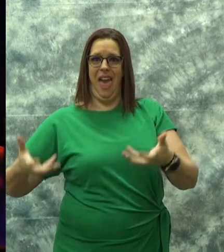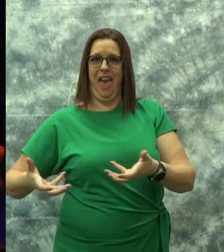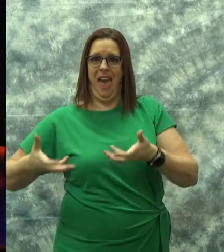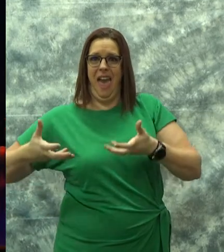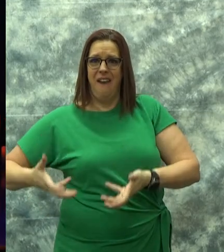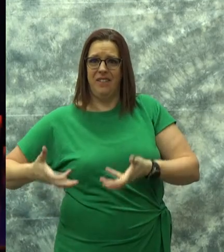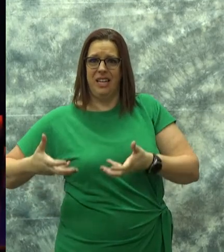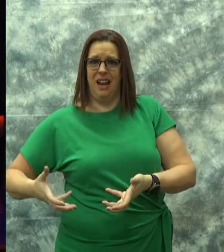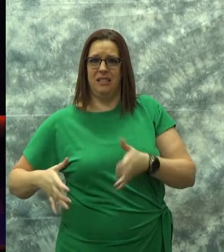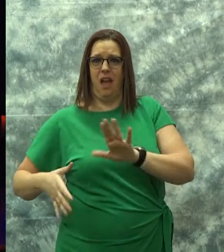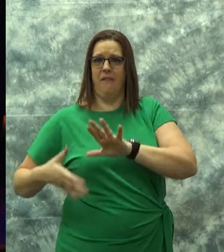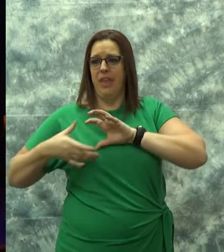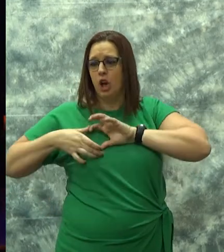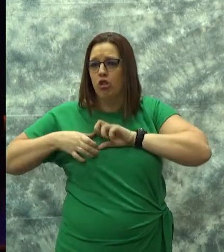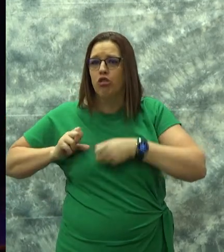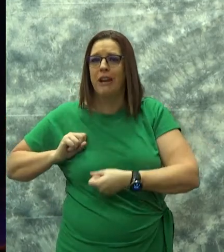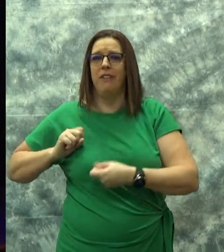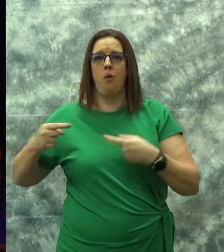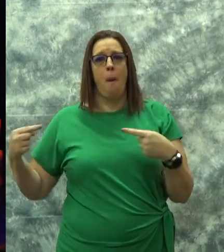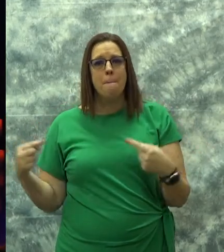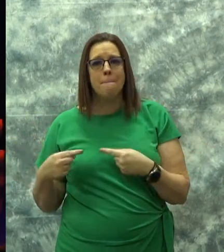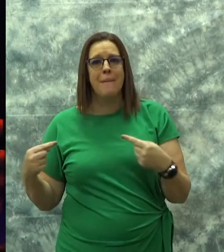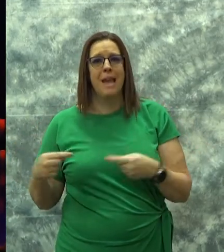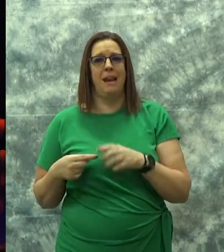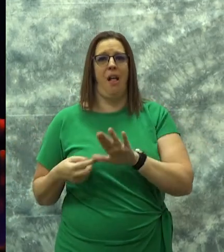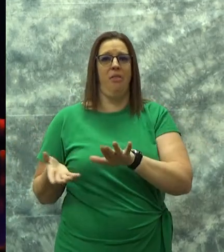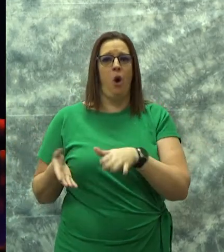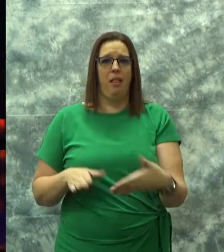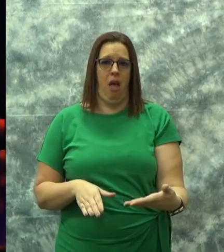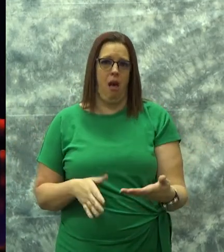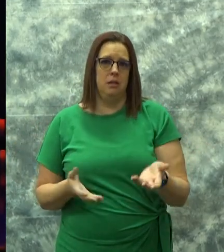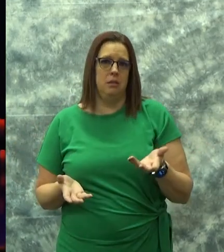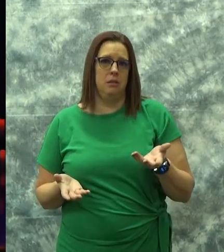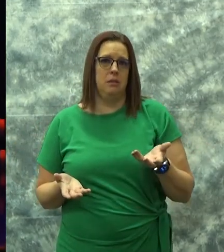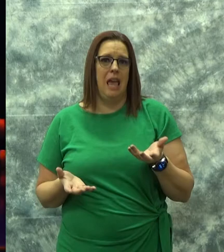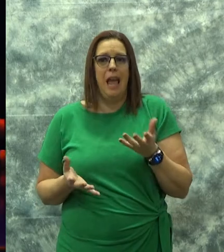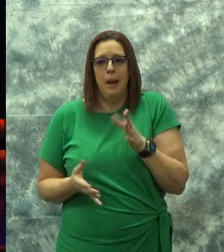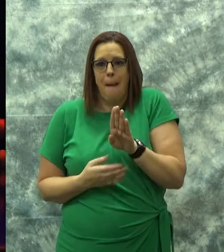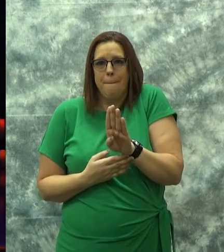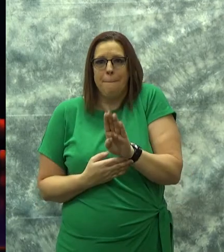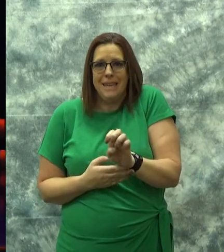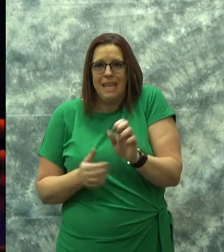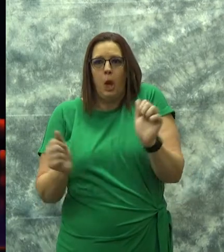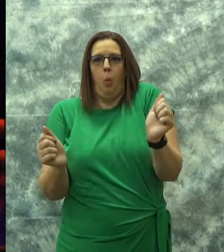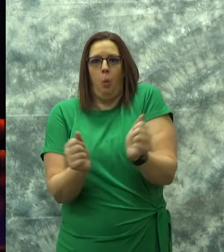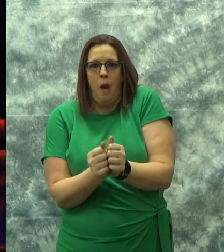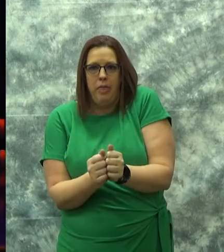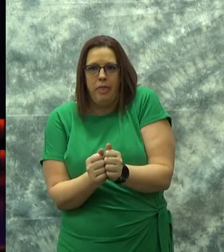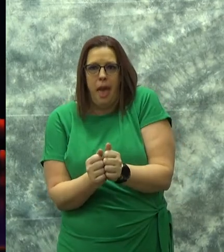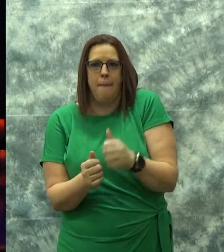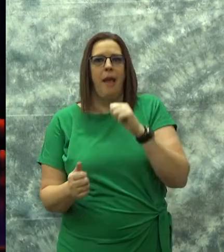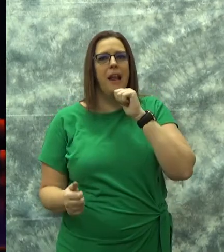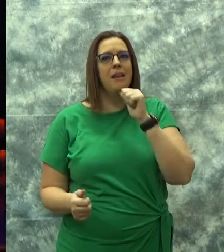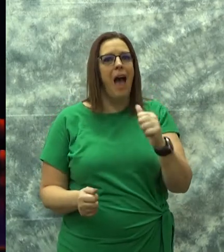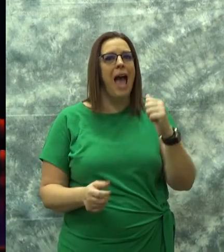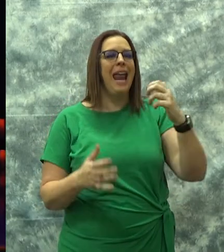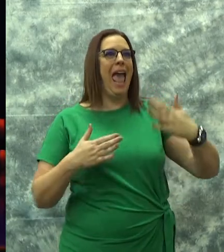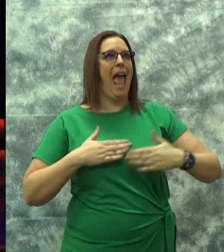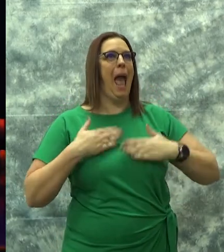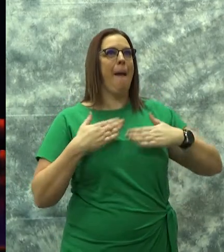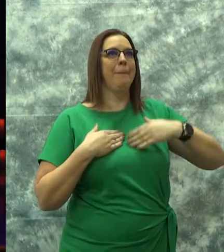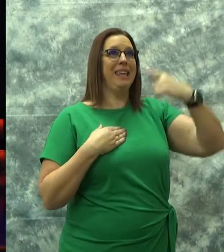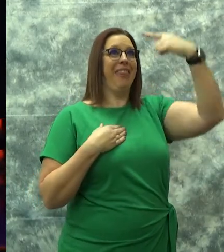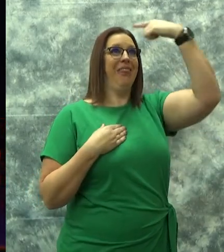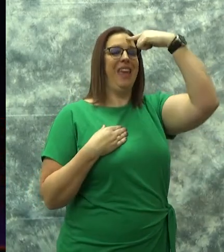heaviness of their grief or their pain or their loss and be with them and not try to happy think them out of